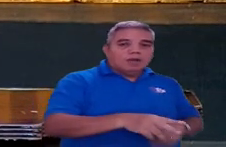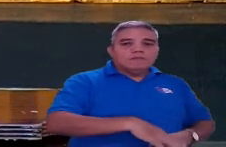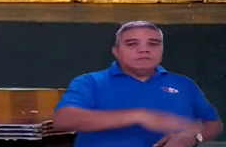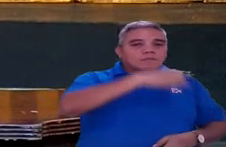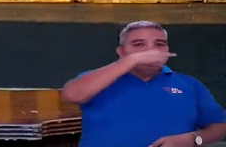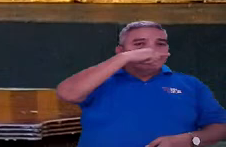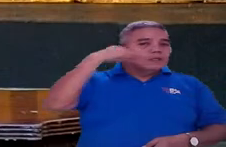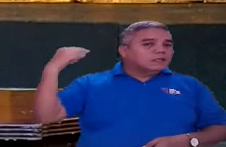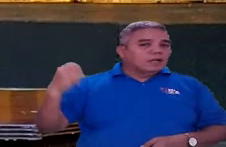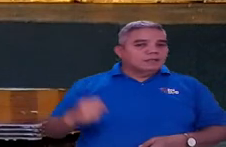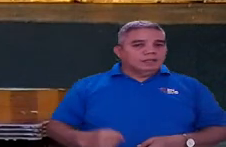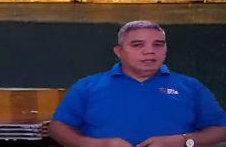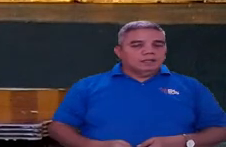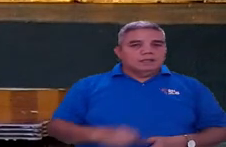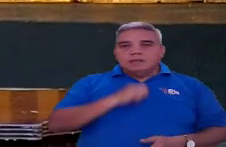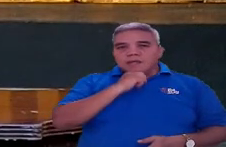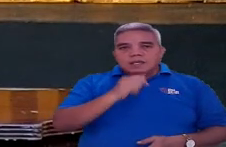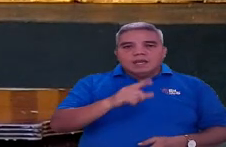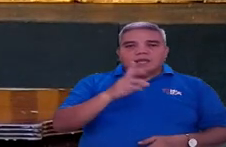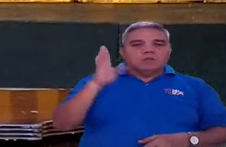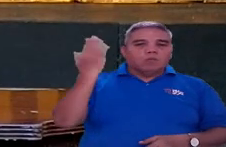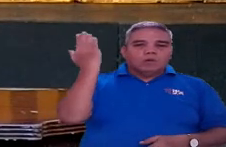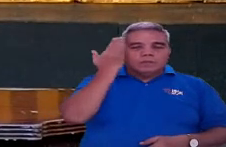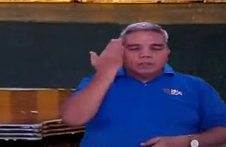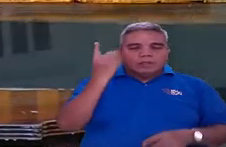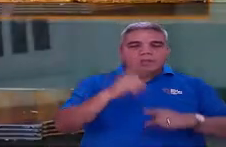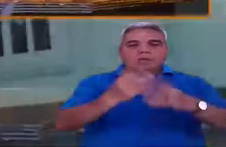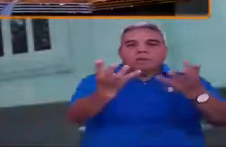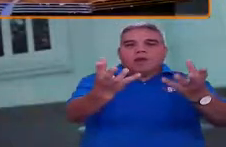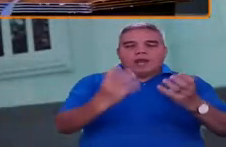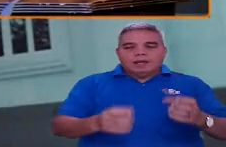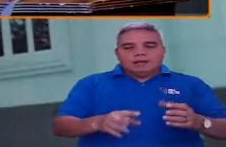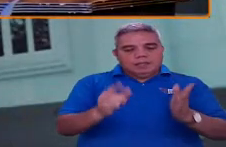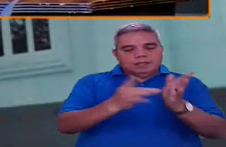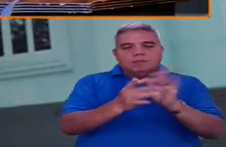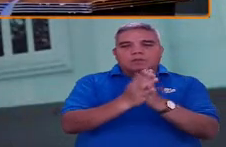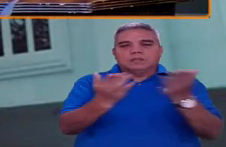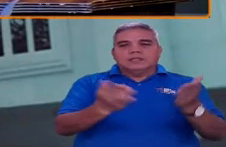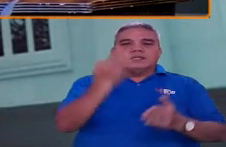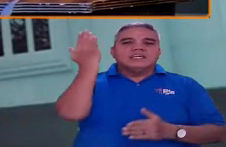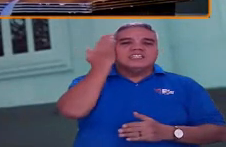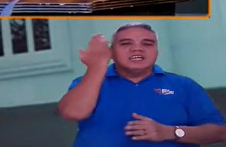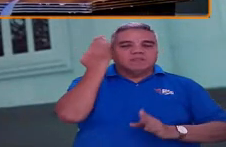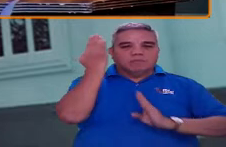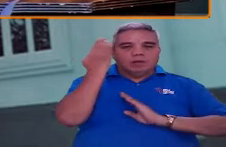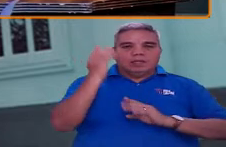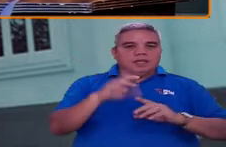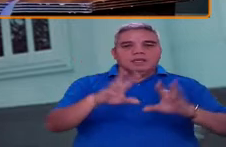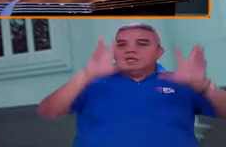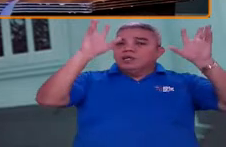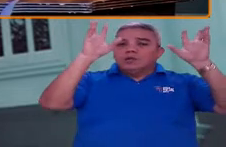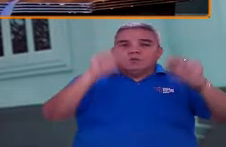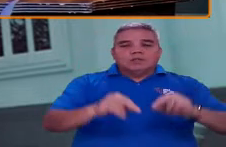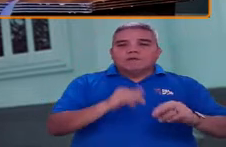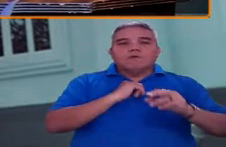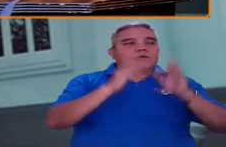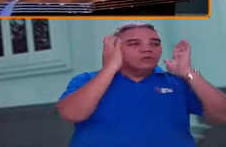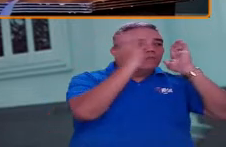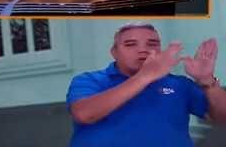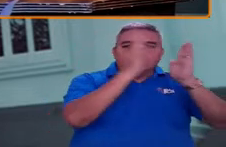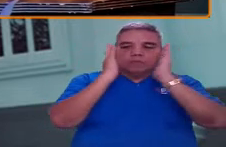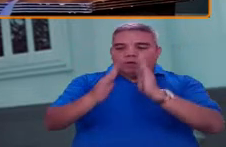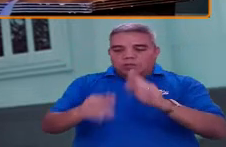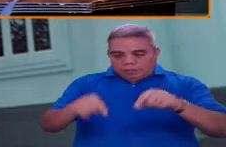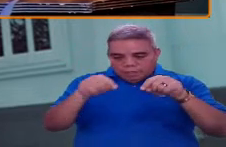dishonesty, not walking in craftiness, nor handling the word of God deceitfully. Dili pwedeng hocus pocus din